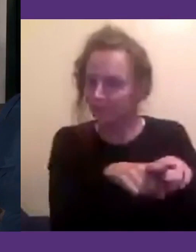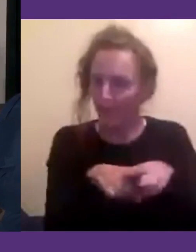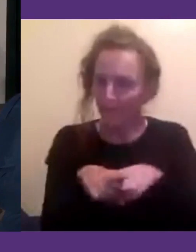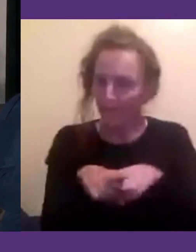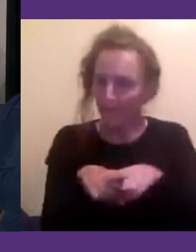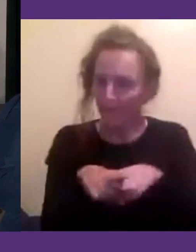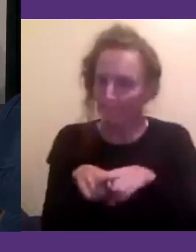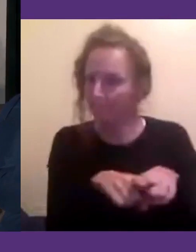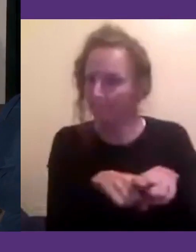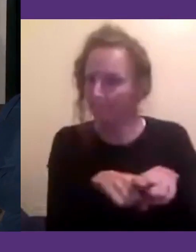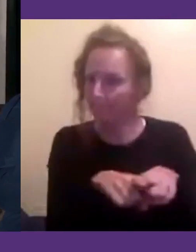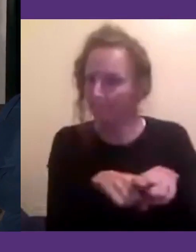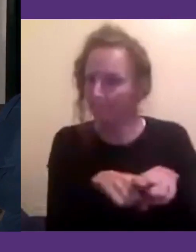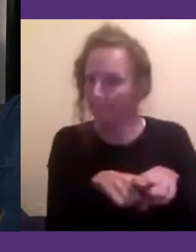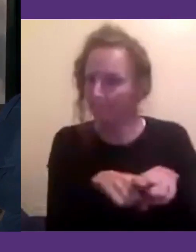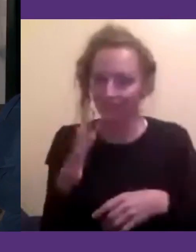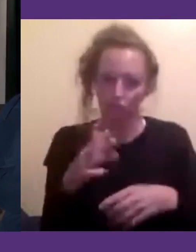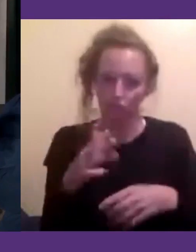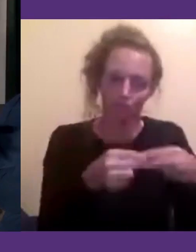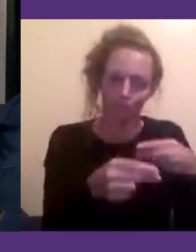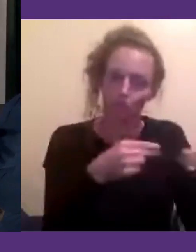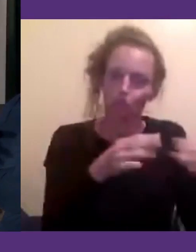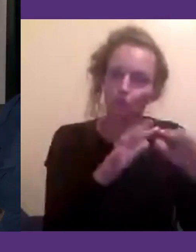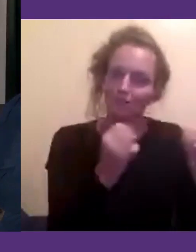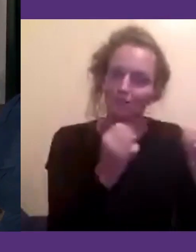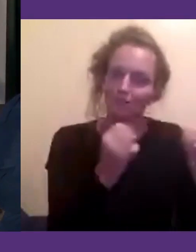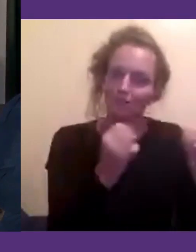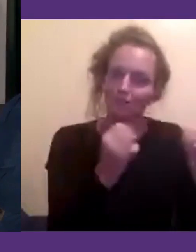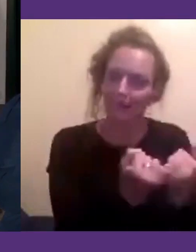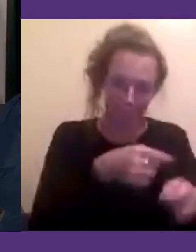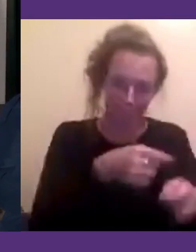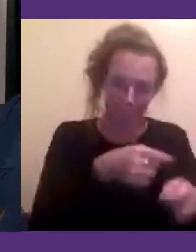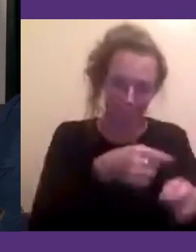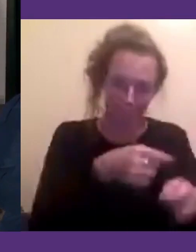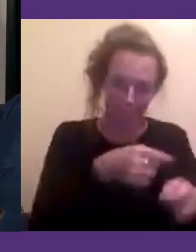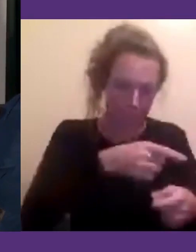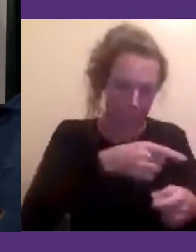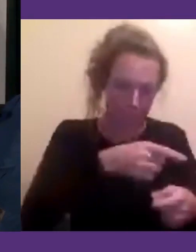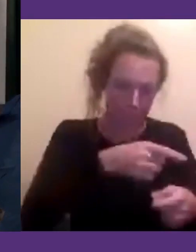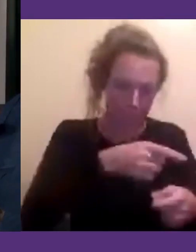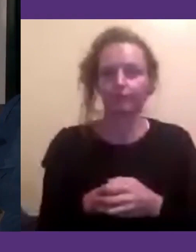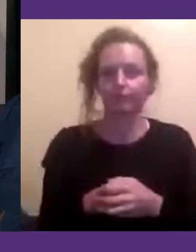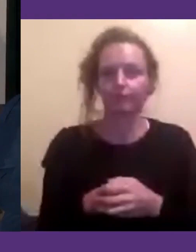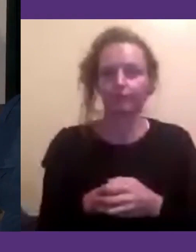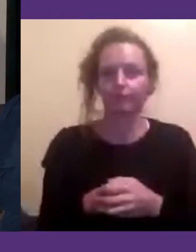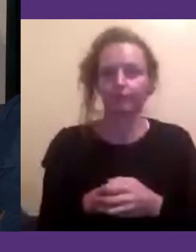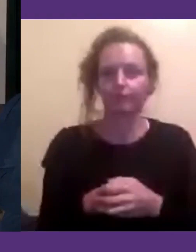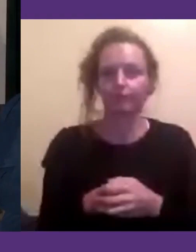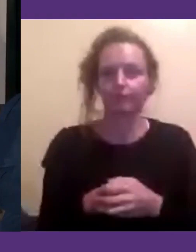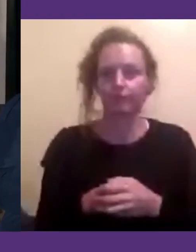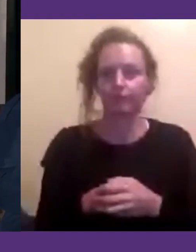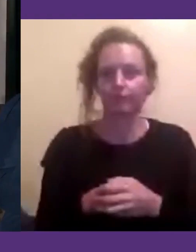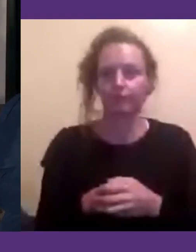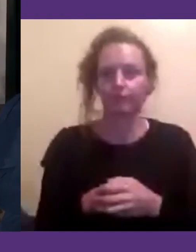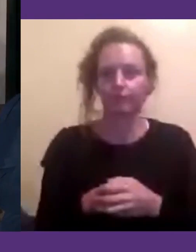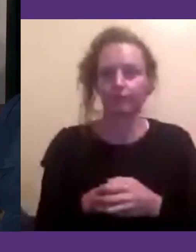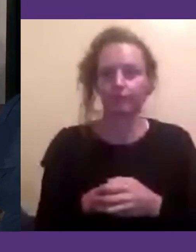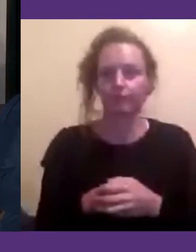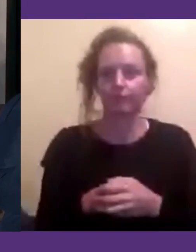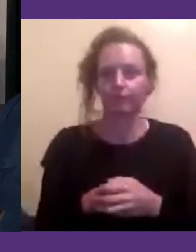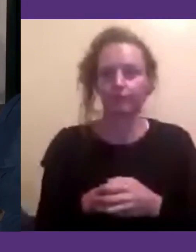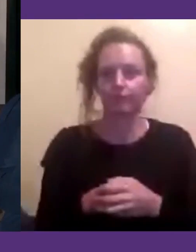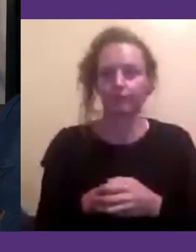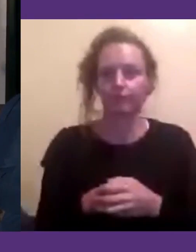So, because I'm primarily based in like the social media team, so all our video content goes across all our social media channels, but